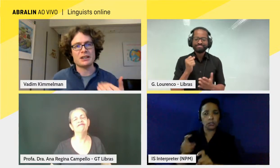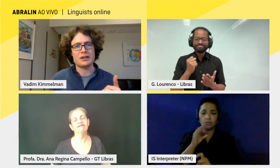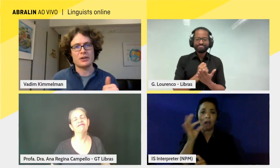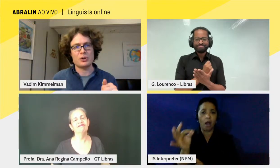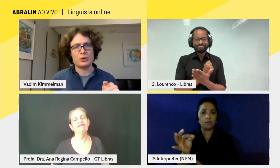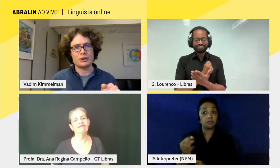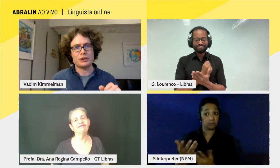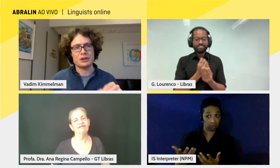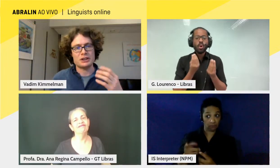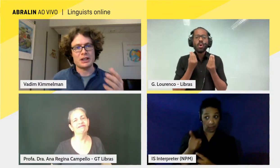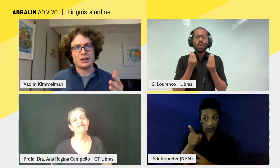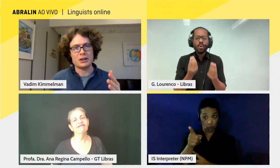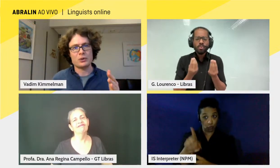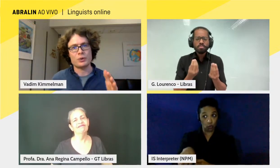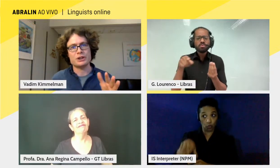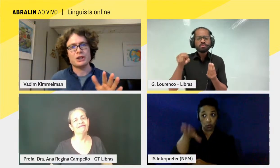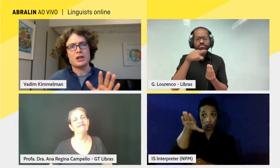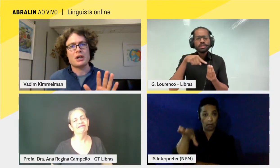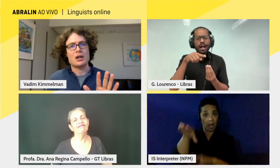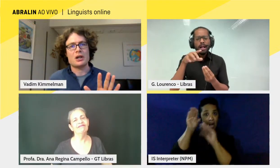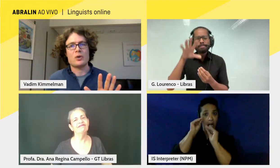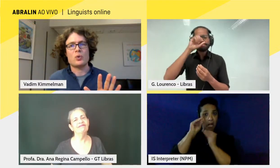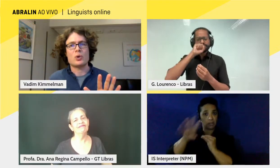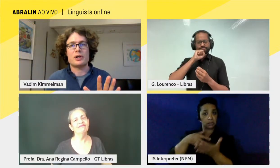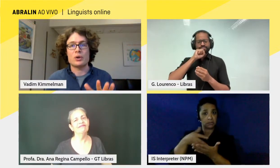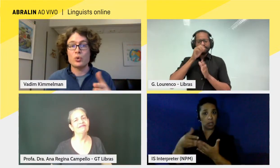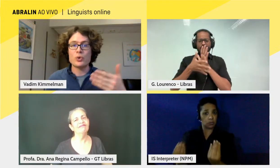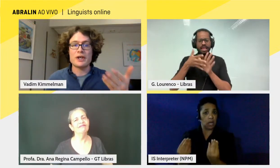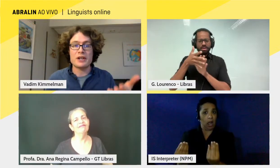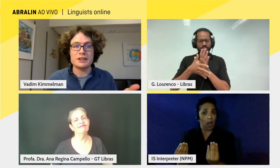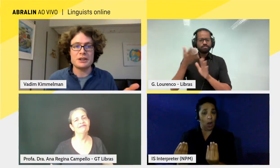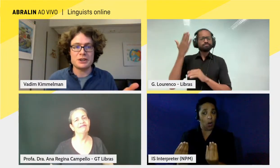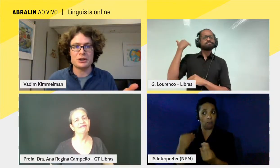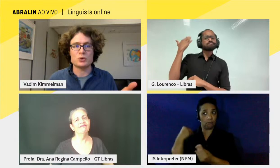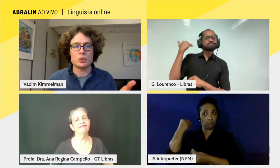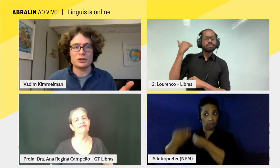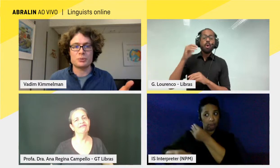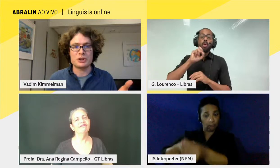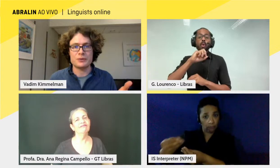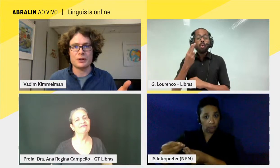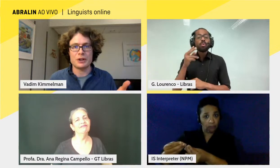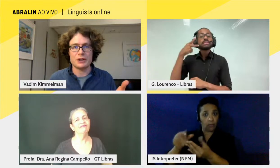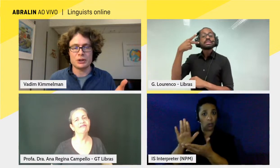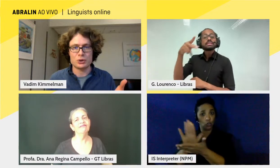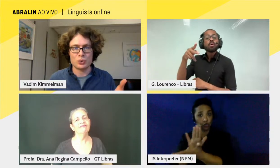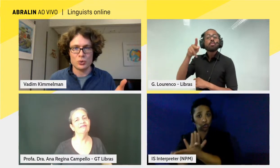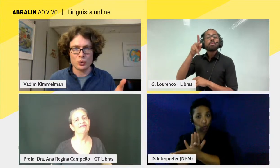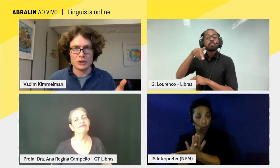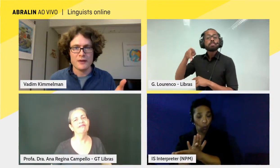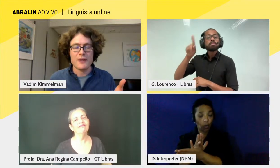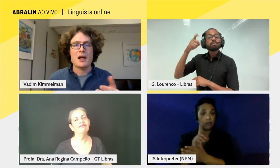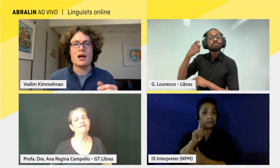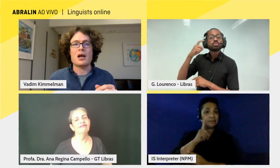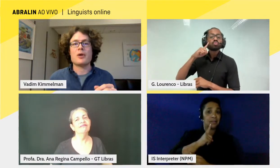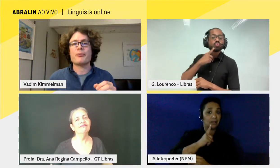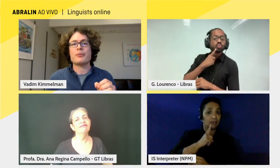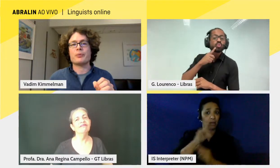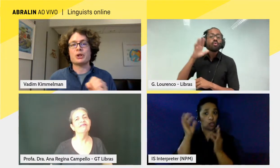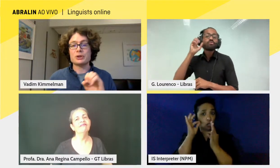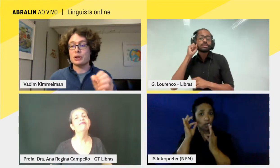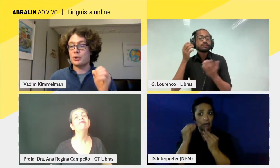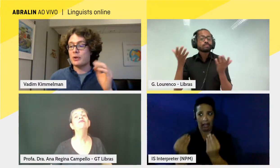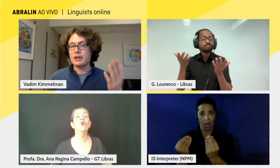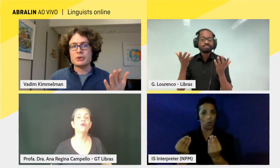how exactly they learned sign language or who their teachers were specifically in schools.